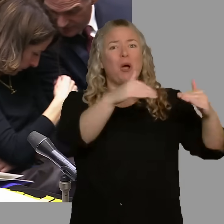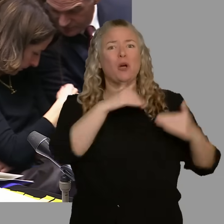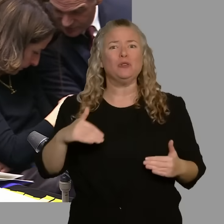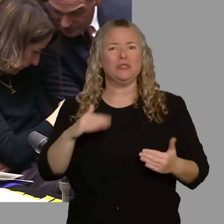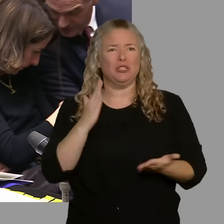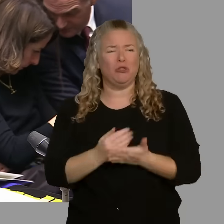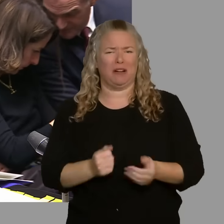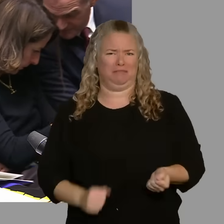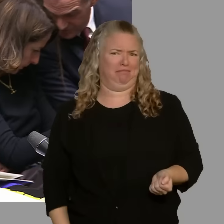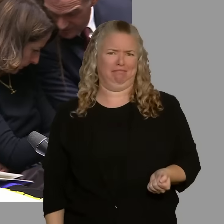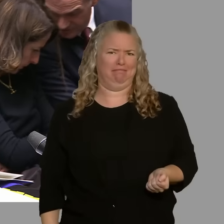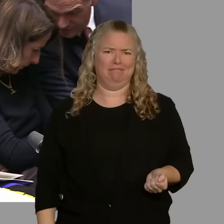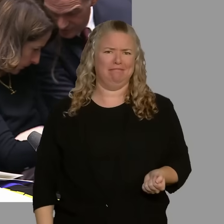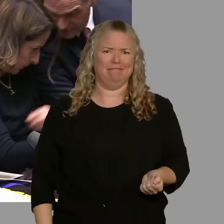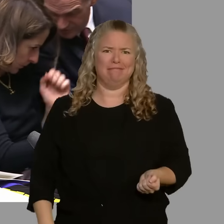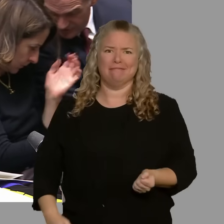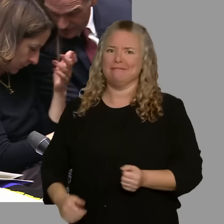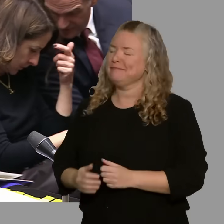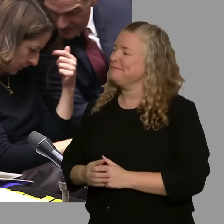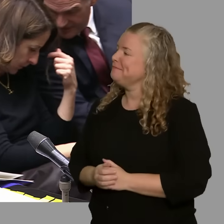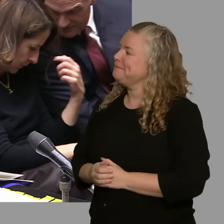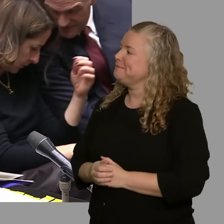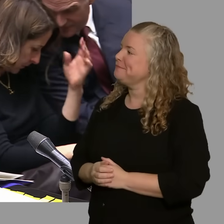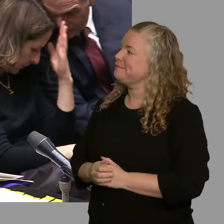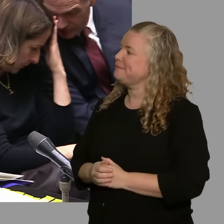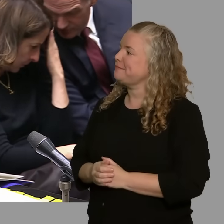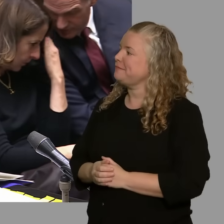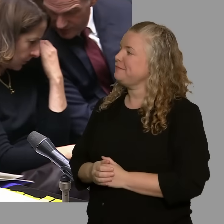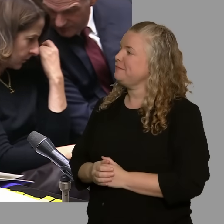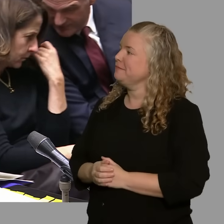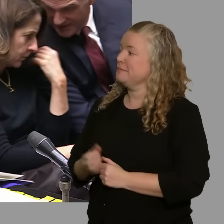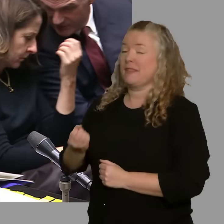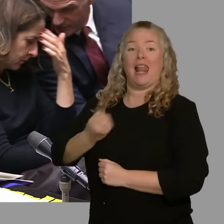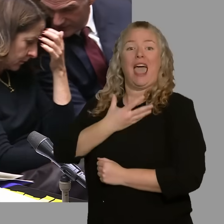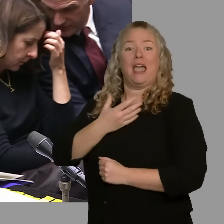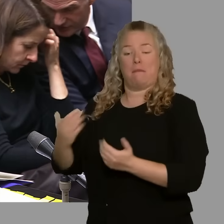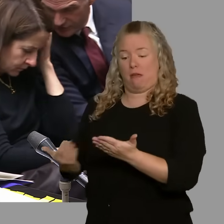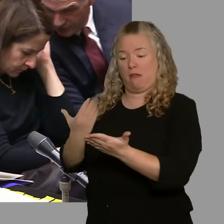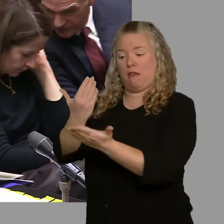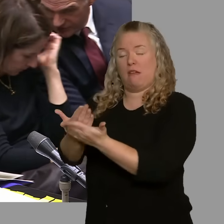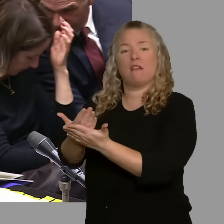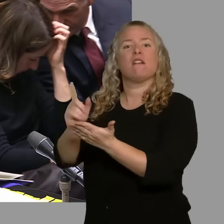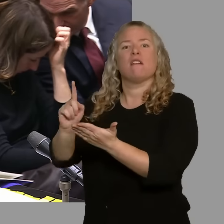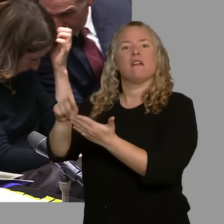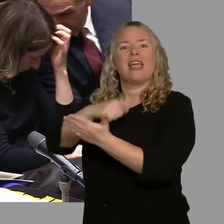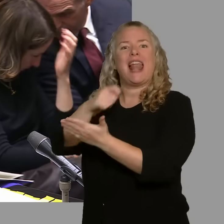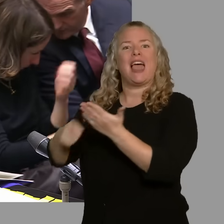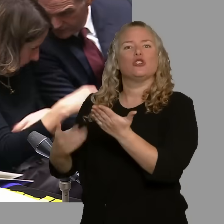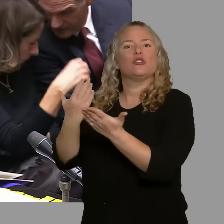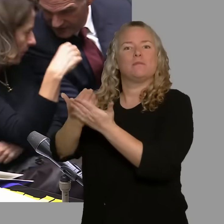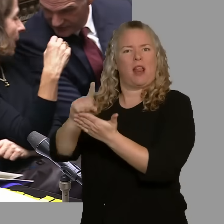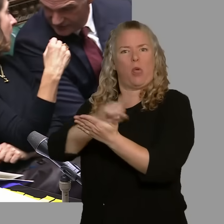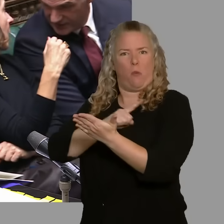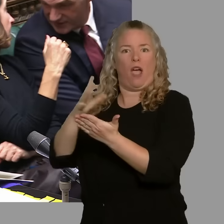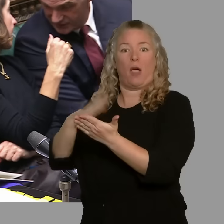for Clacton and his deputy worked alongside someone who took money to spread Putin's